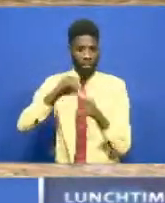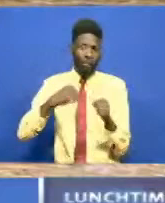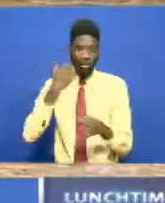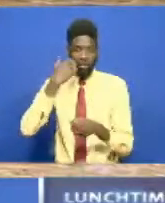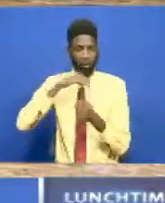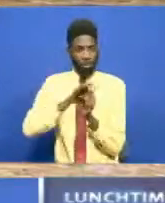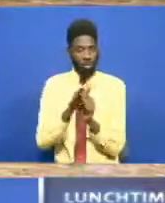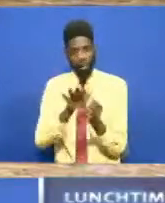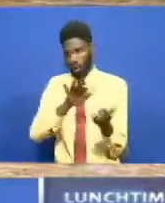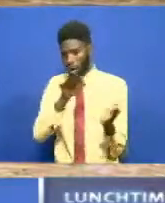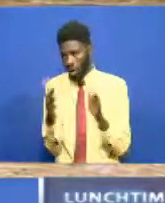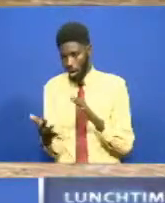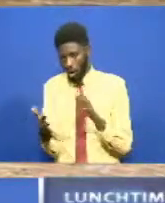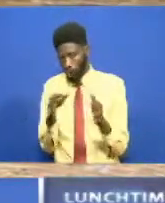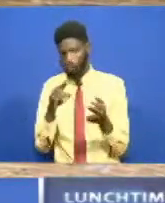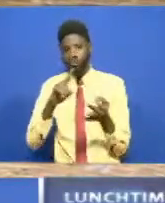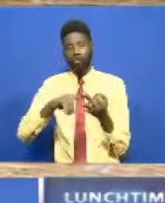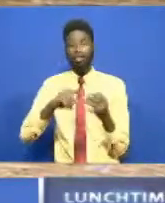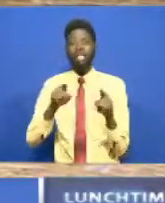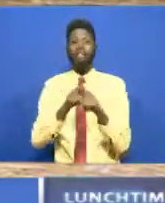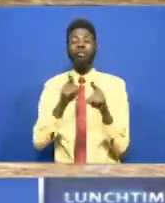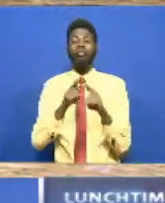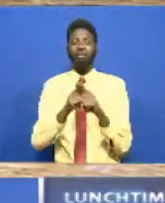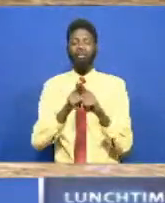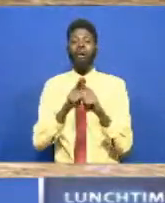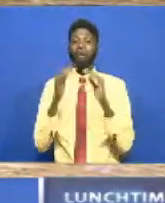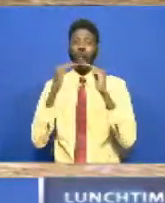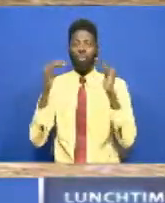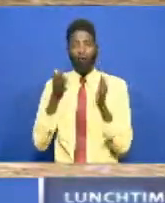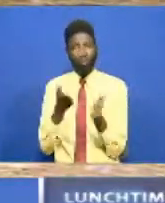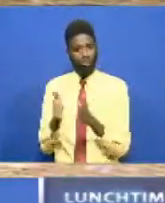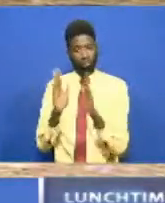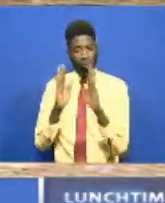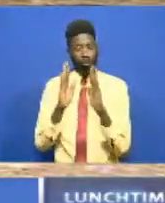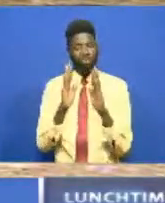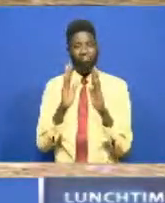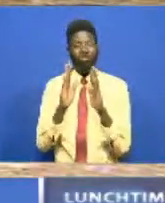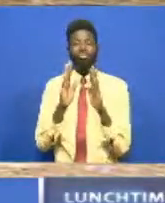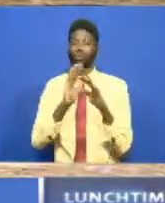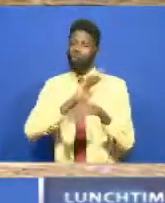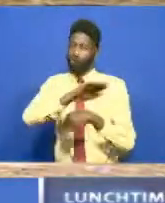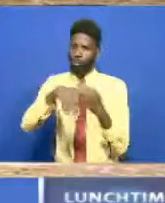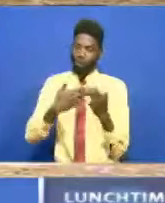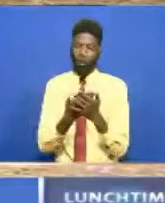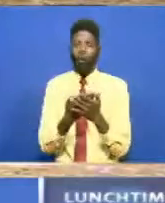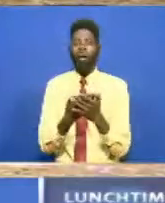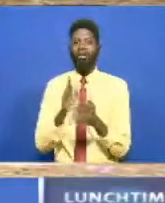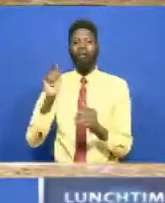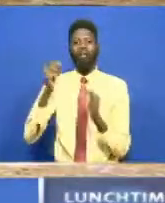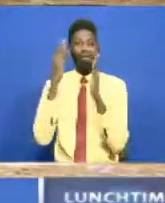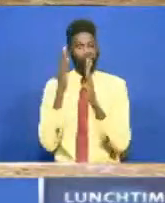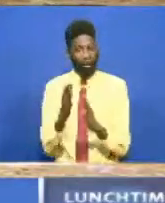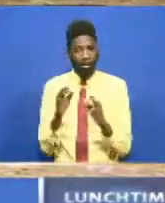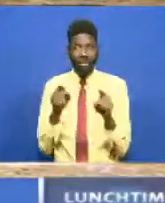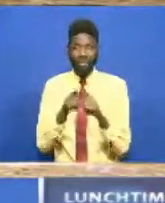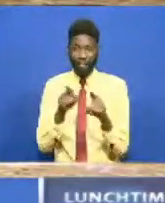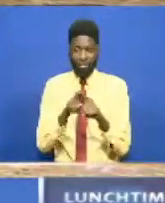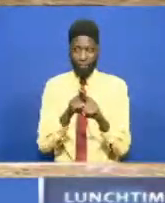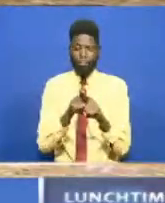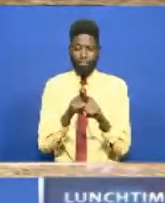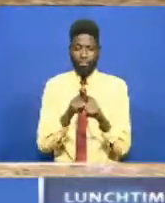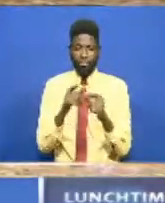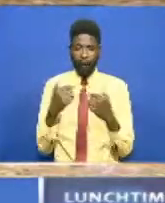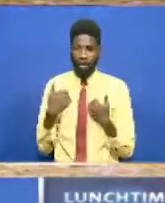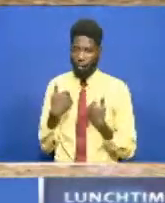pandemic, as well as equal opportunities for all Kenyans. Competence as well has been highlighted. With me, I'm joined